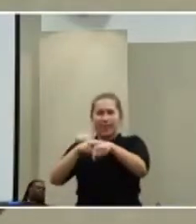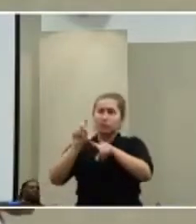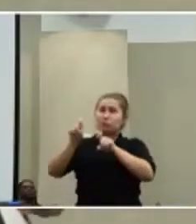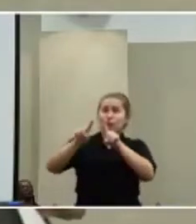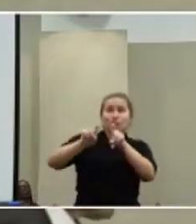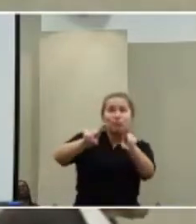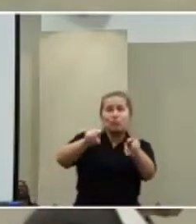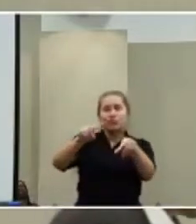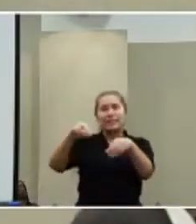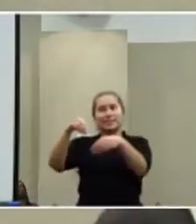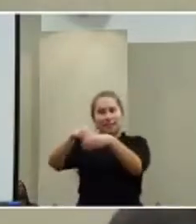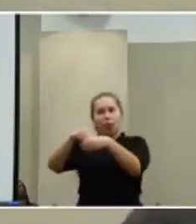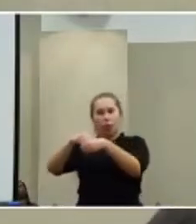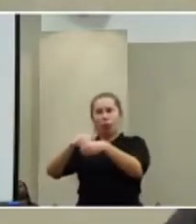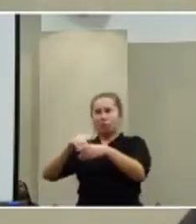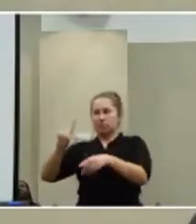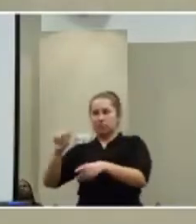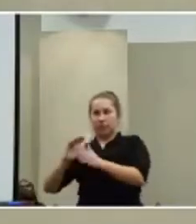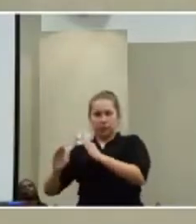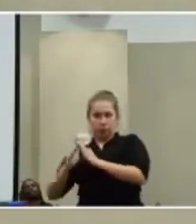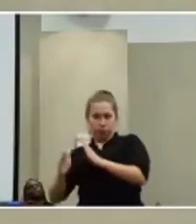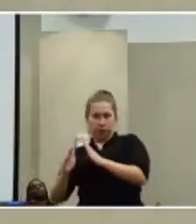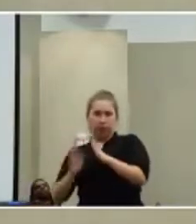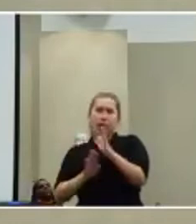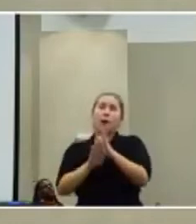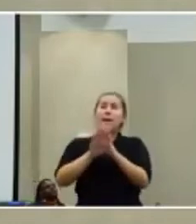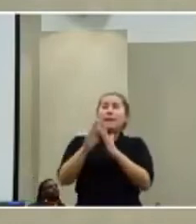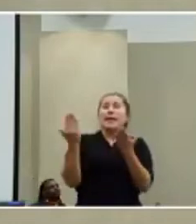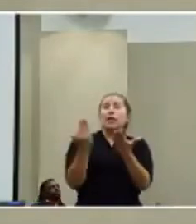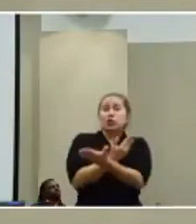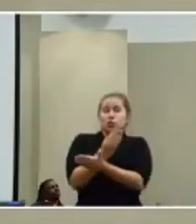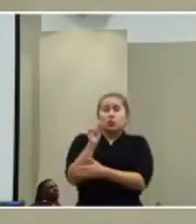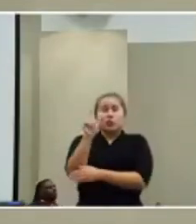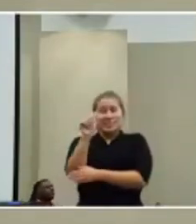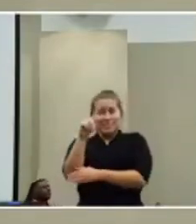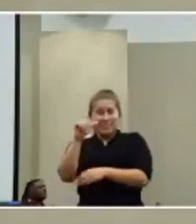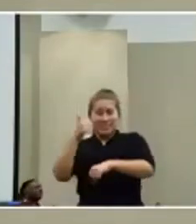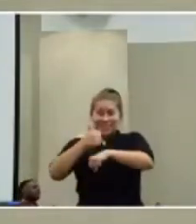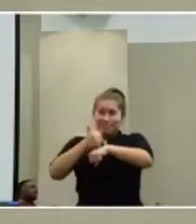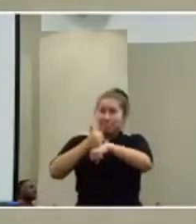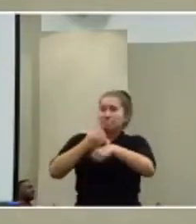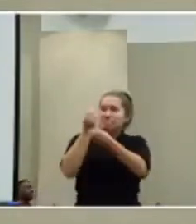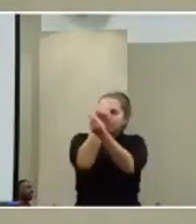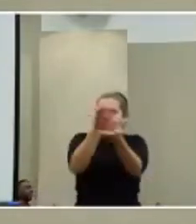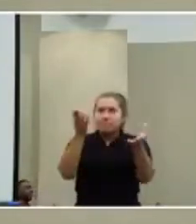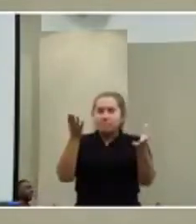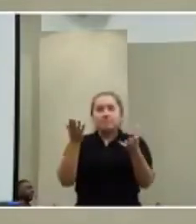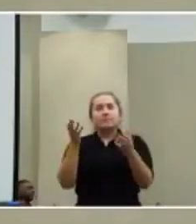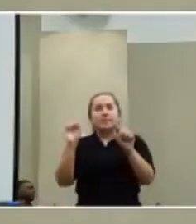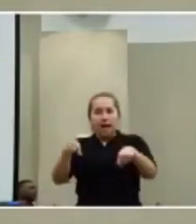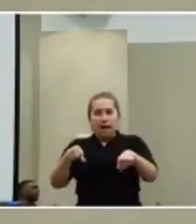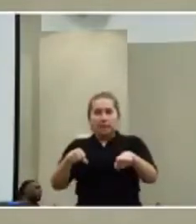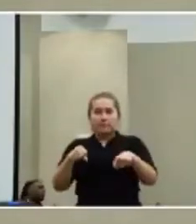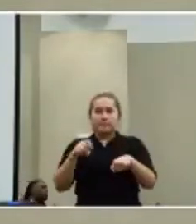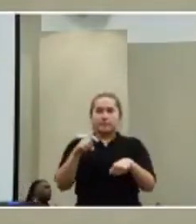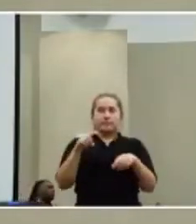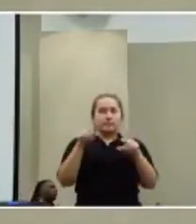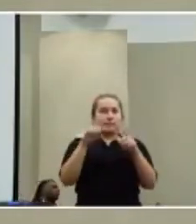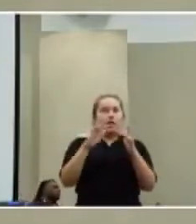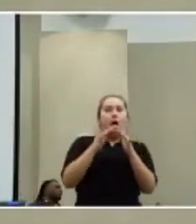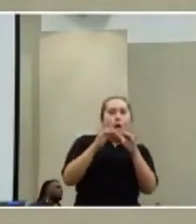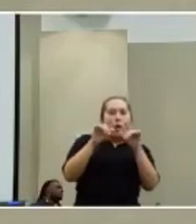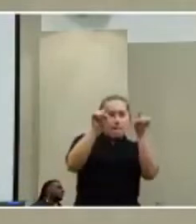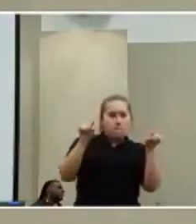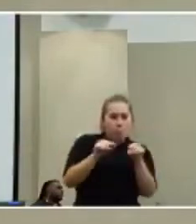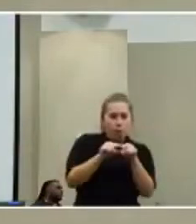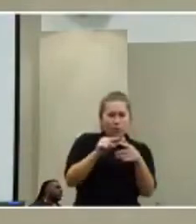and structures, developing new data infrastructure to share that information, dashboards, portals,